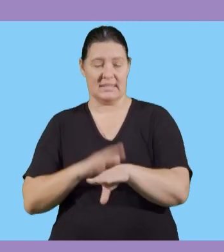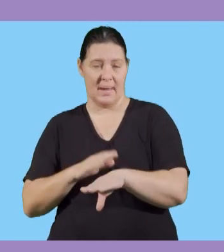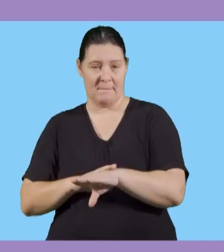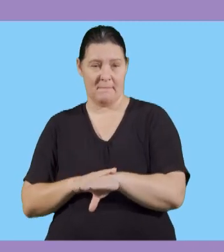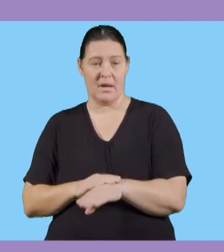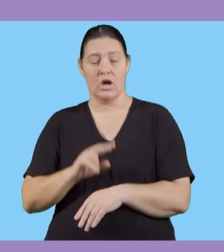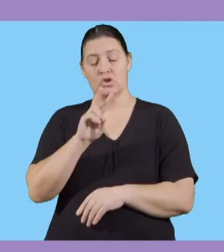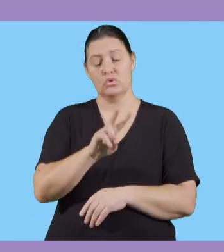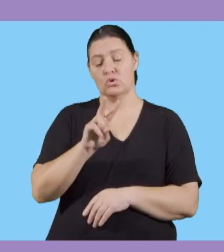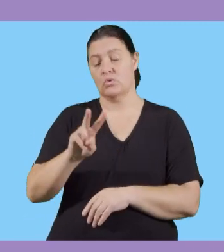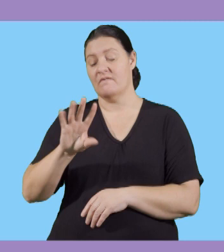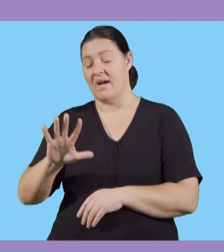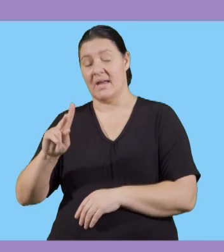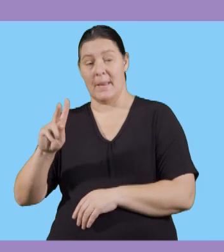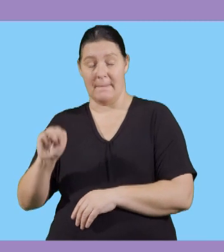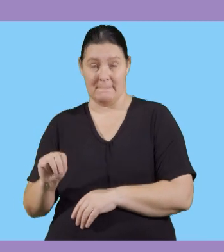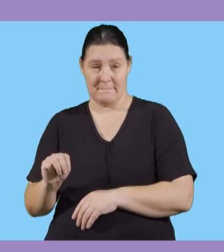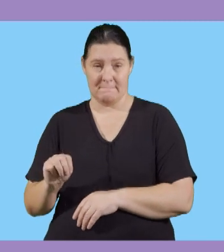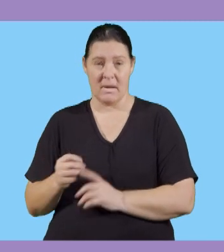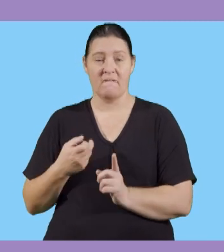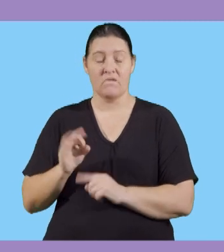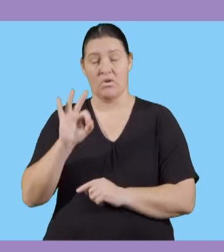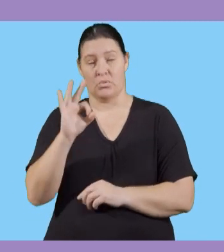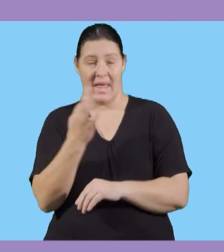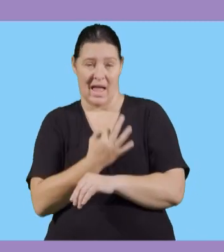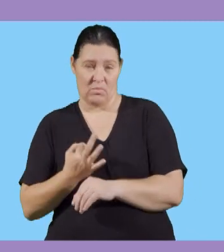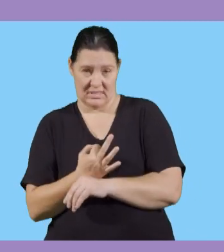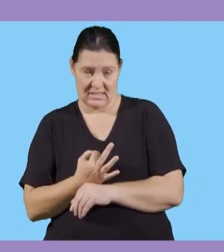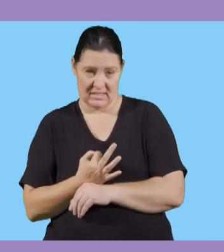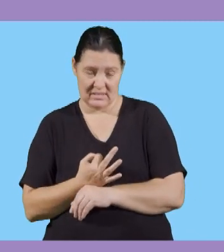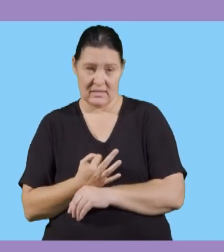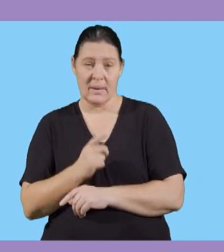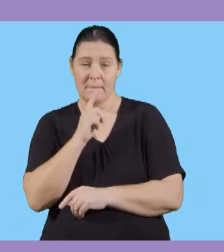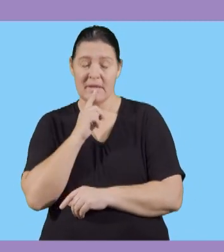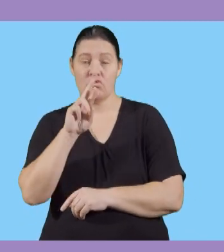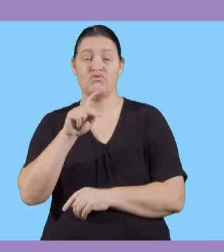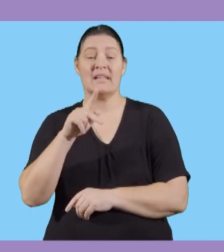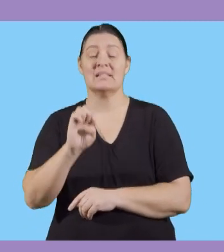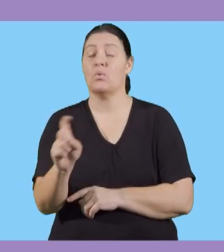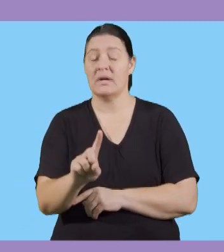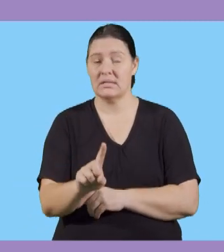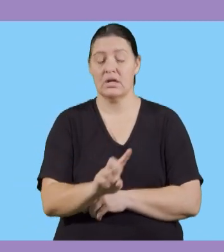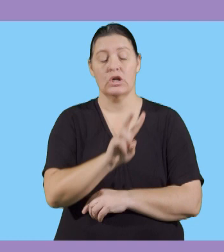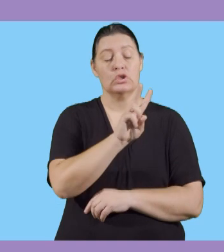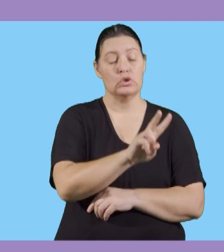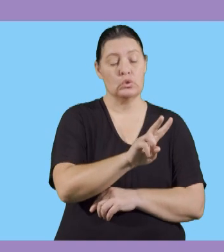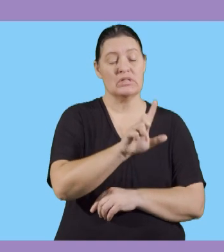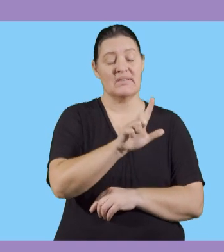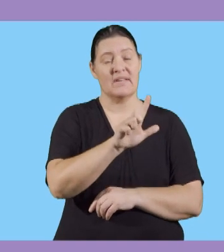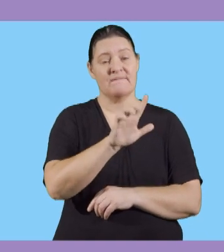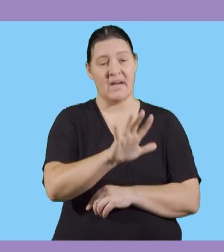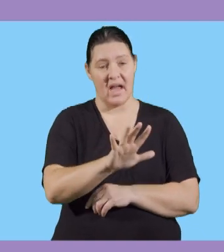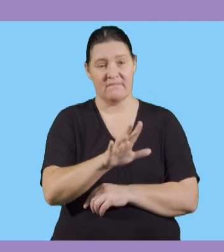the 225 kilometers for 3 hours. So that means that the rate here is